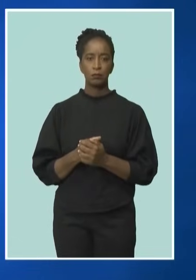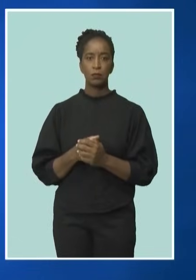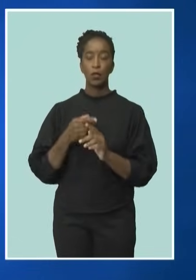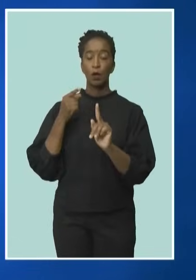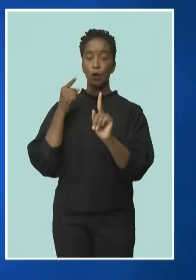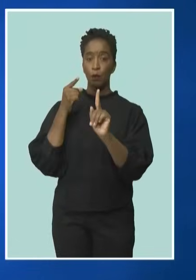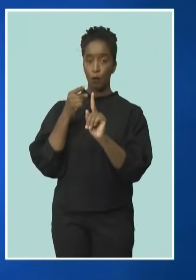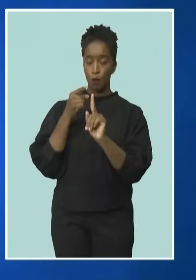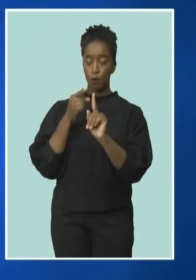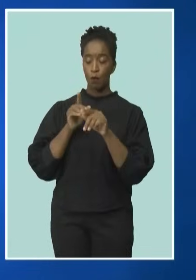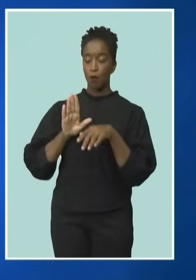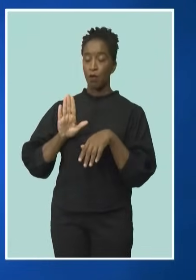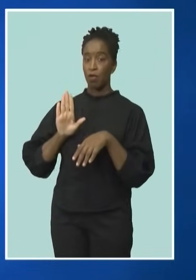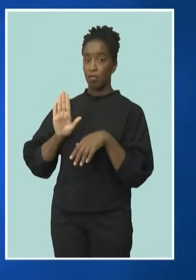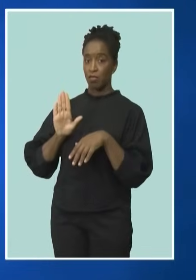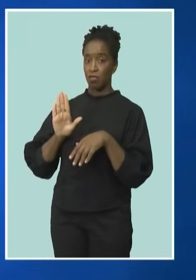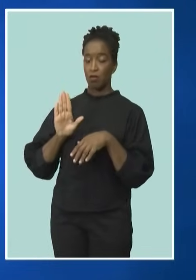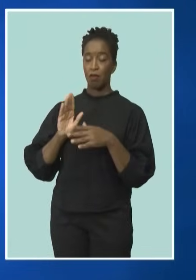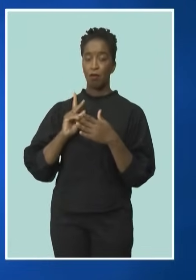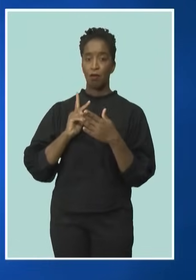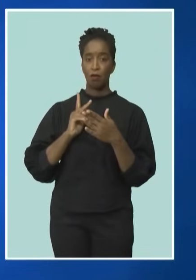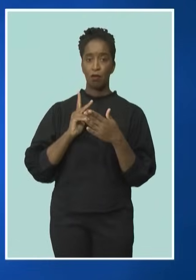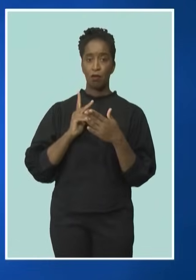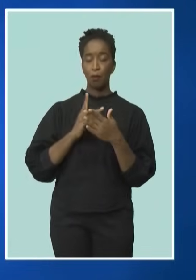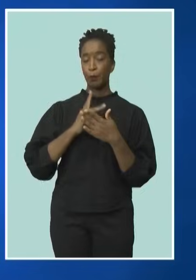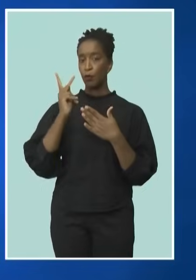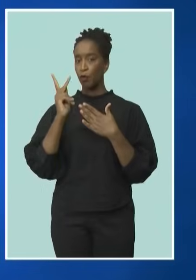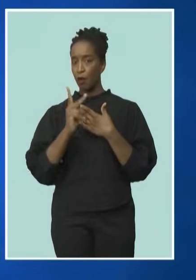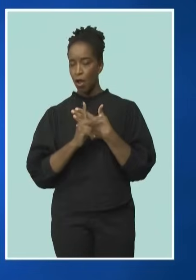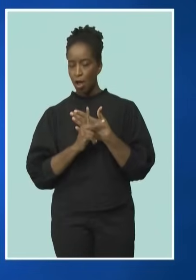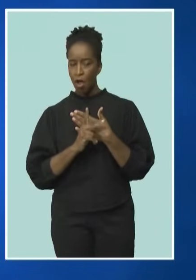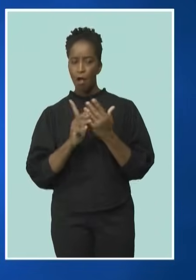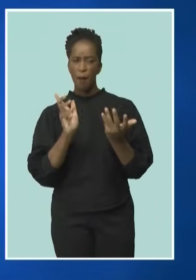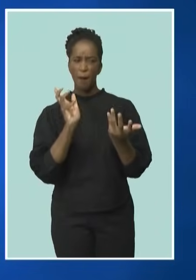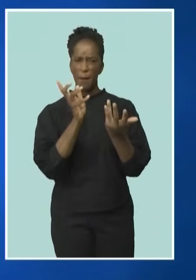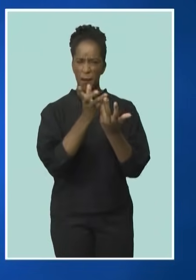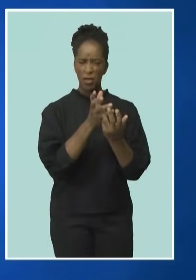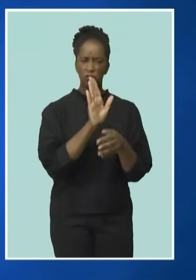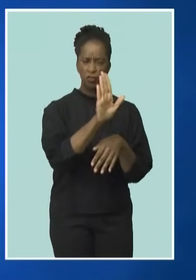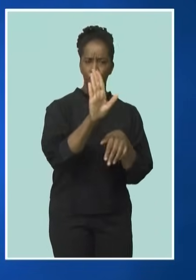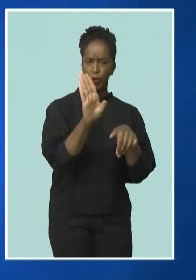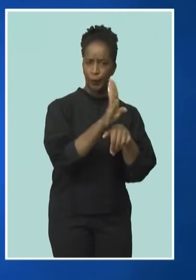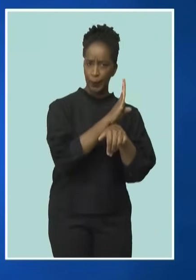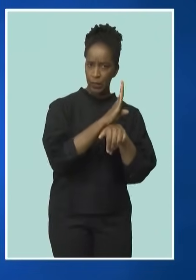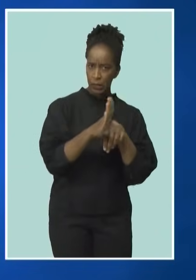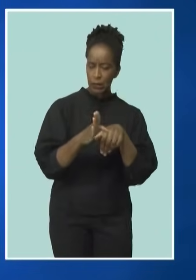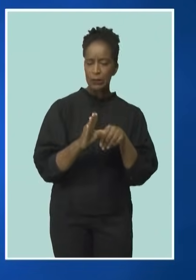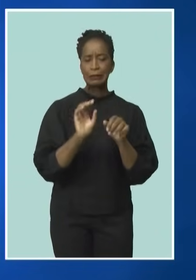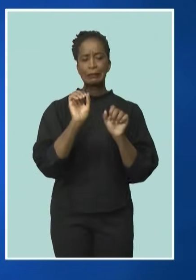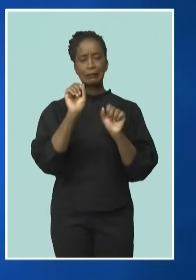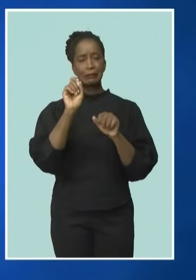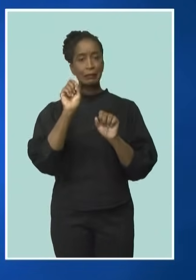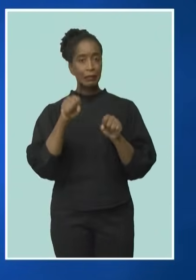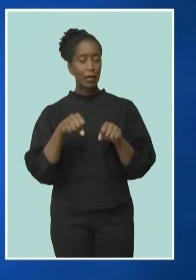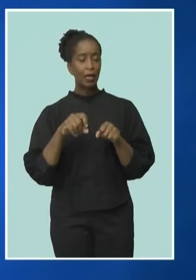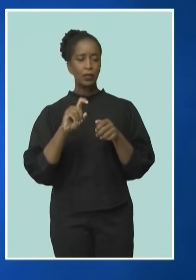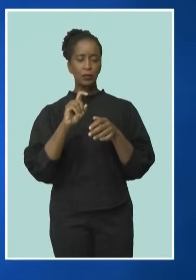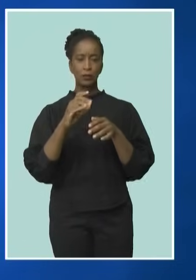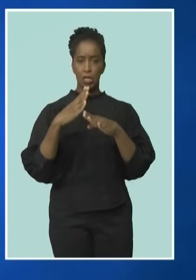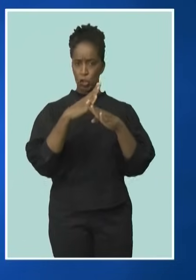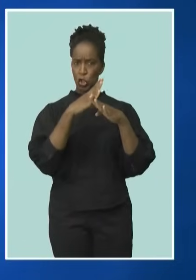they implement, understanding how their business work, and implementing necessary security controls to